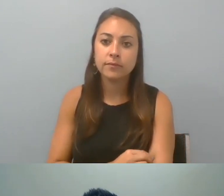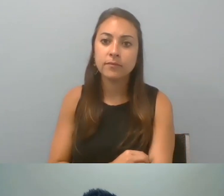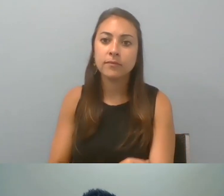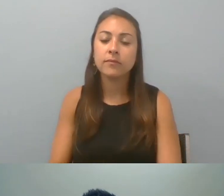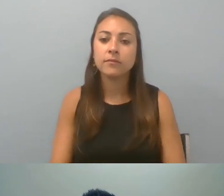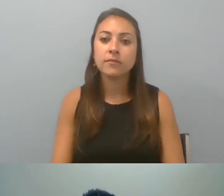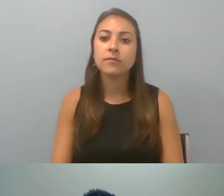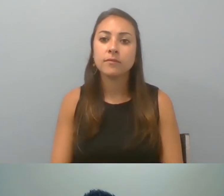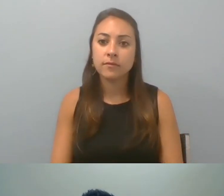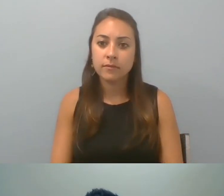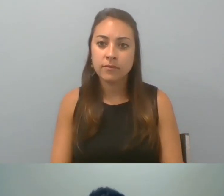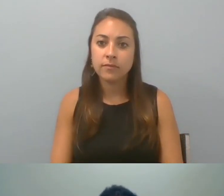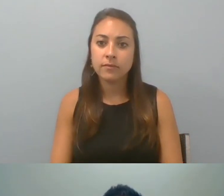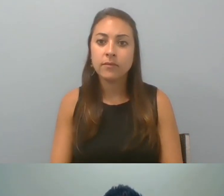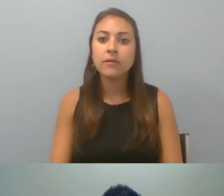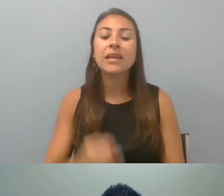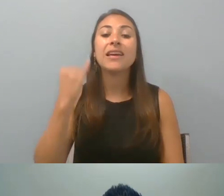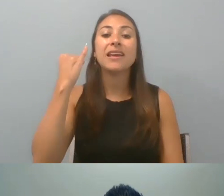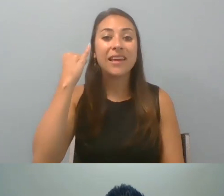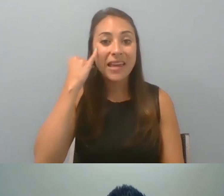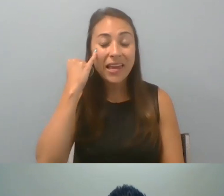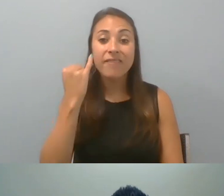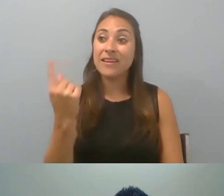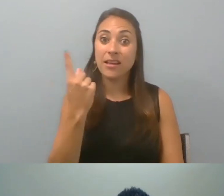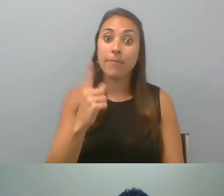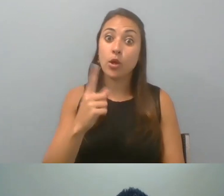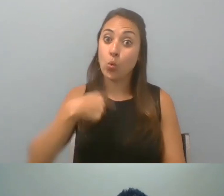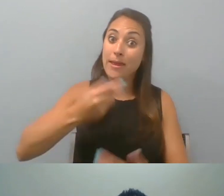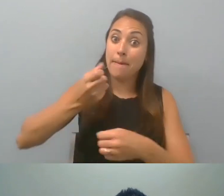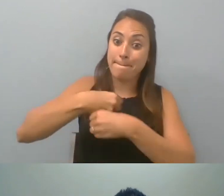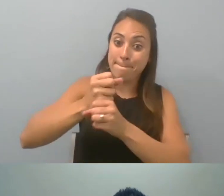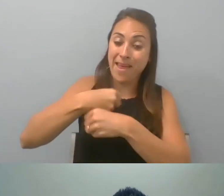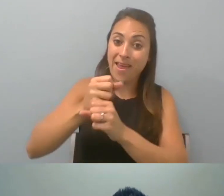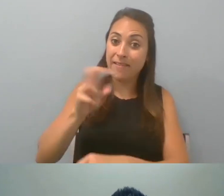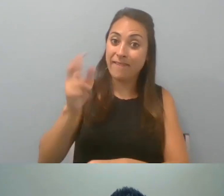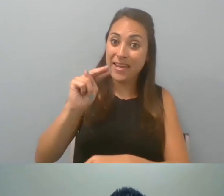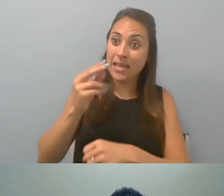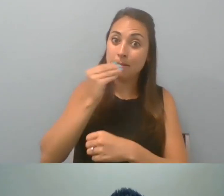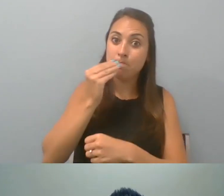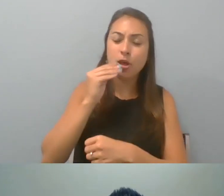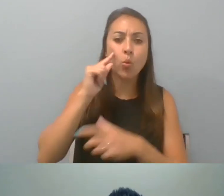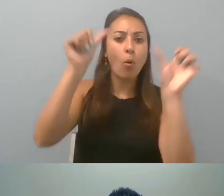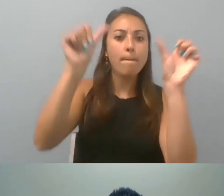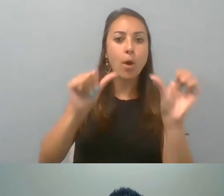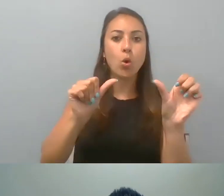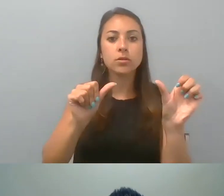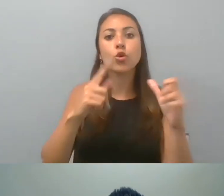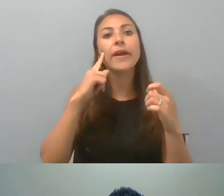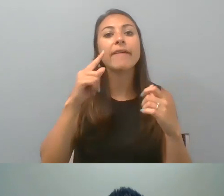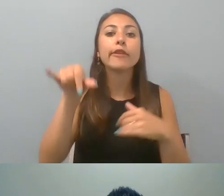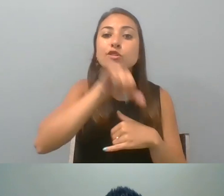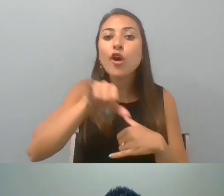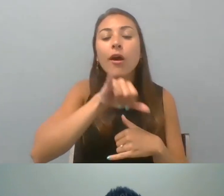and vegetarian to help, call attention to something, or, if there might be a question of a sauce or a particular product,